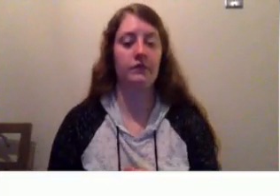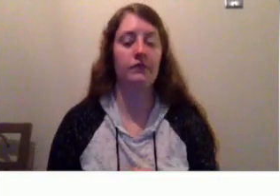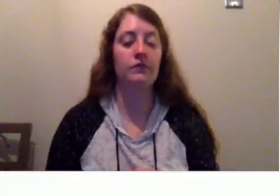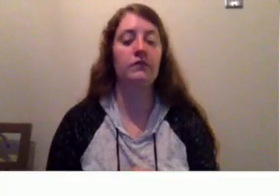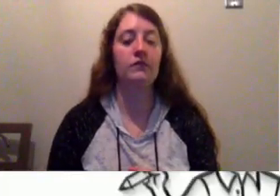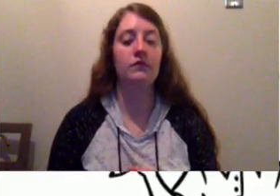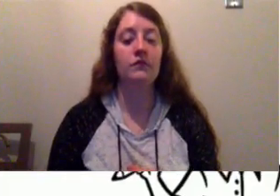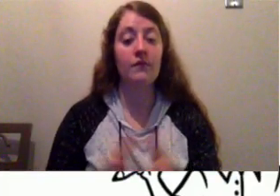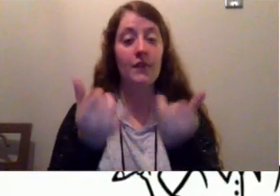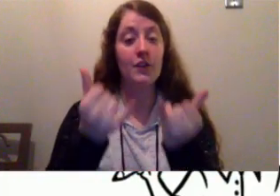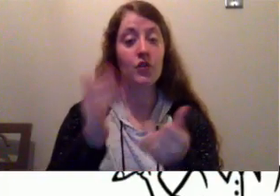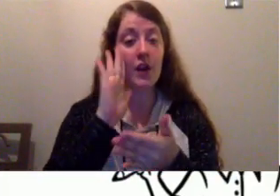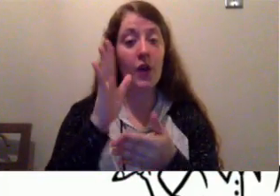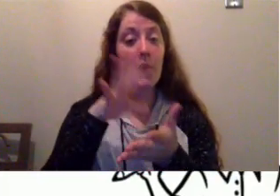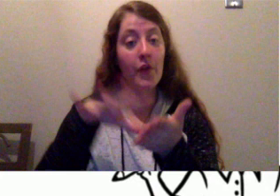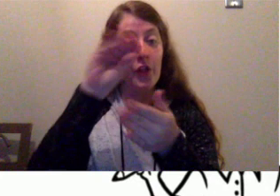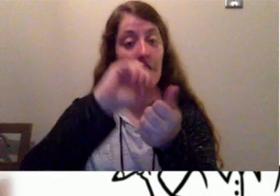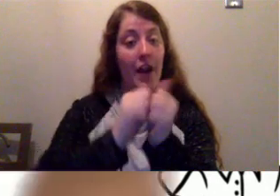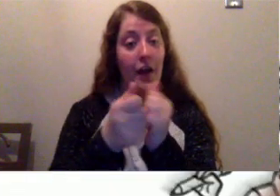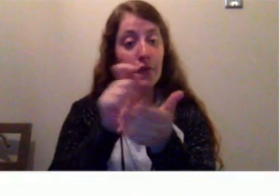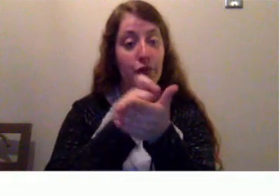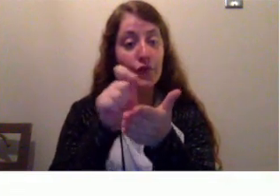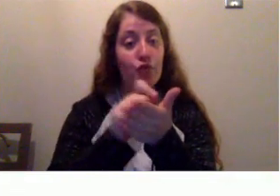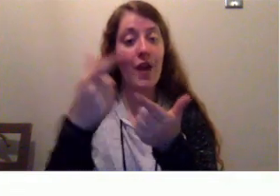Today, we're going to learn how to write a letter.